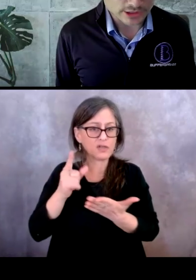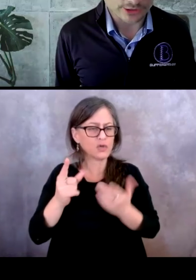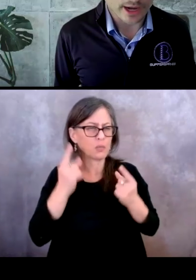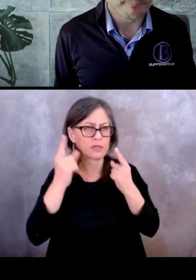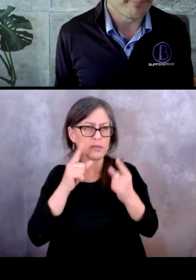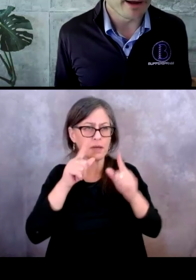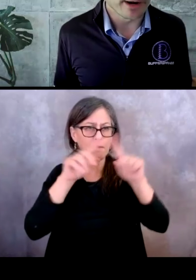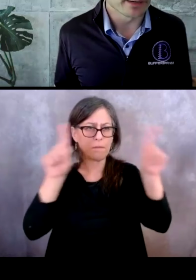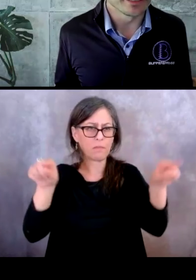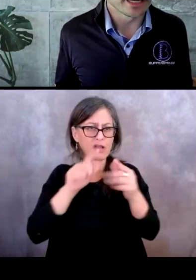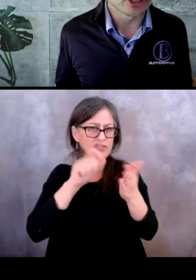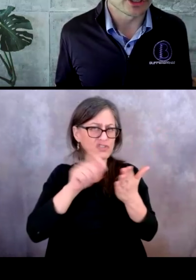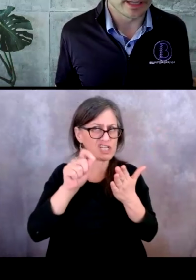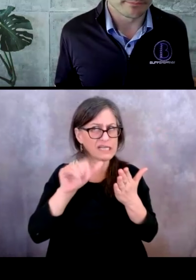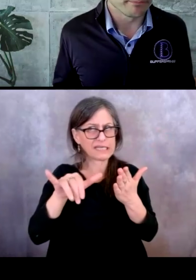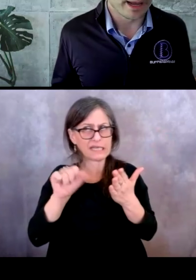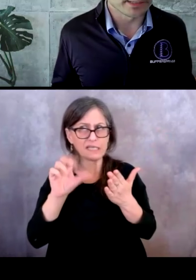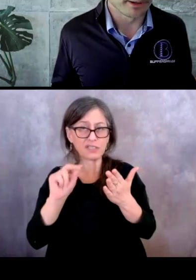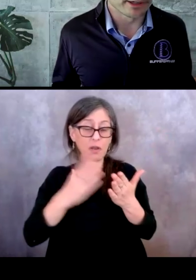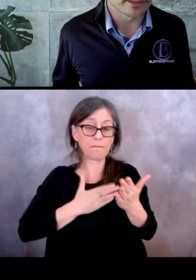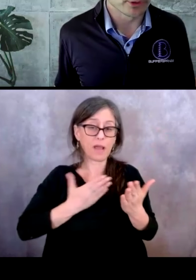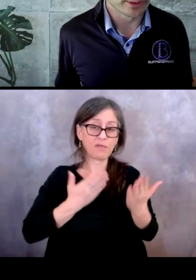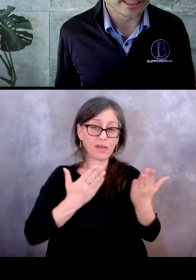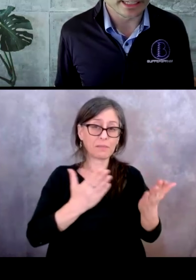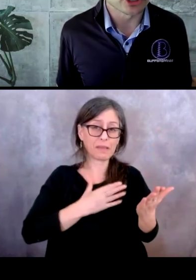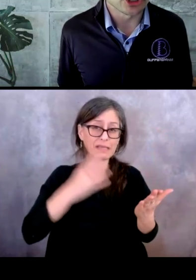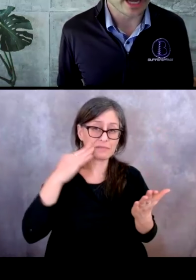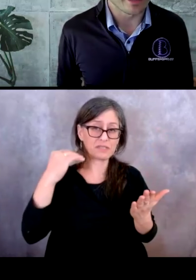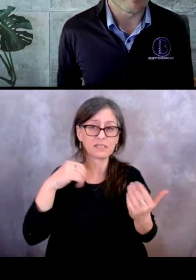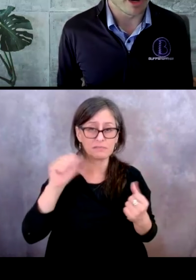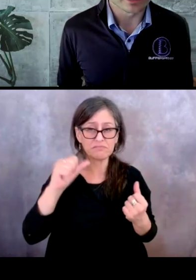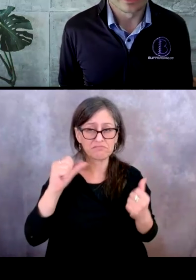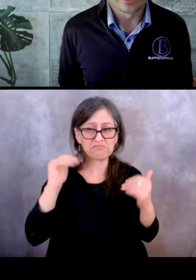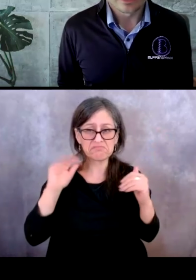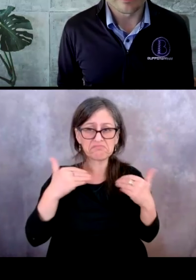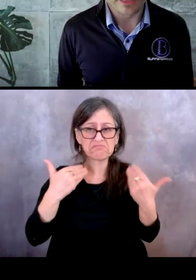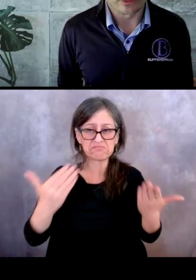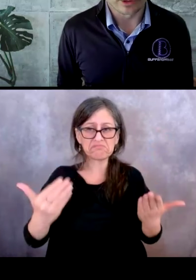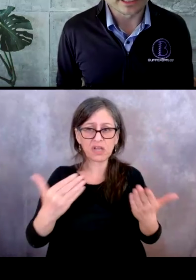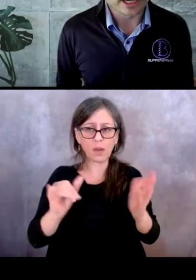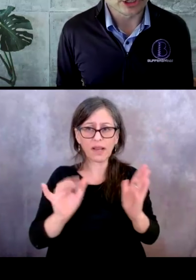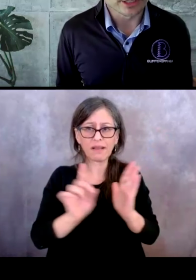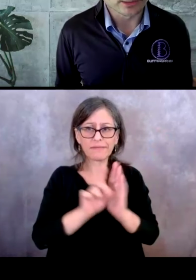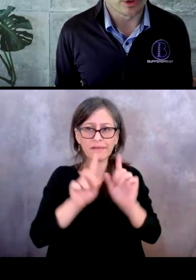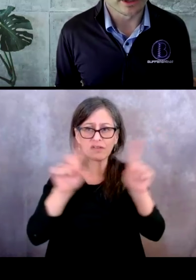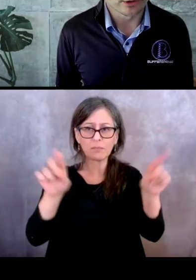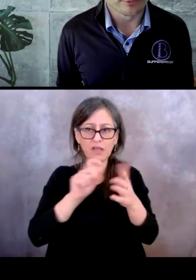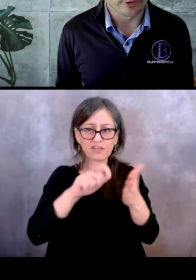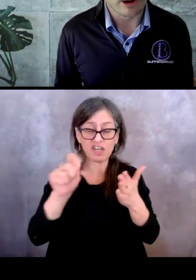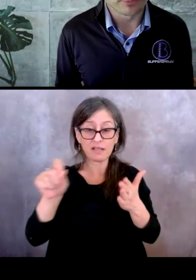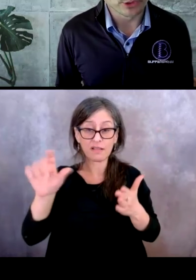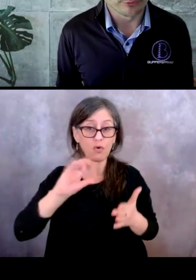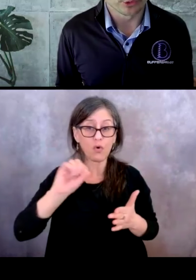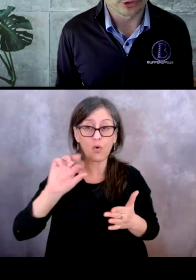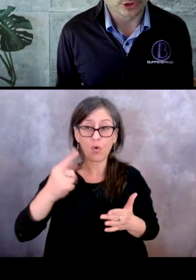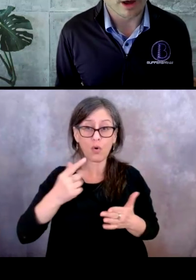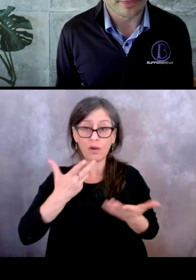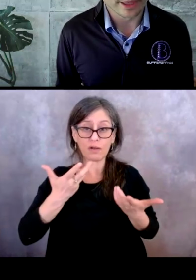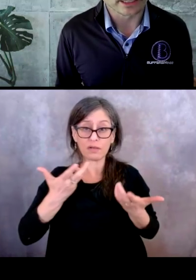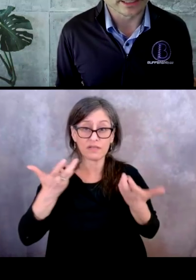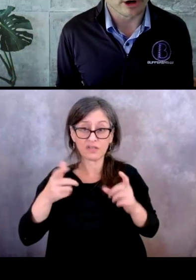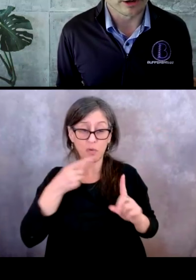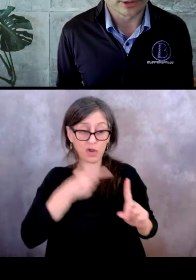that box or not? My recommendation in my experience of doing this is check that box. If that organization doesn't want you for how beautiful